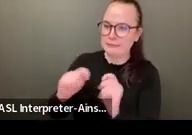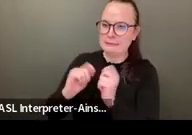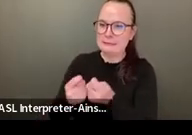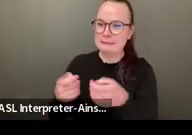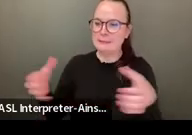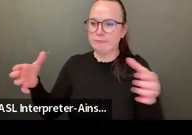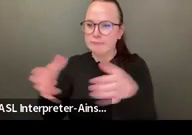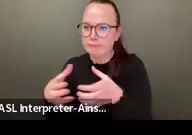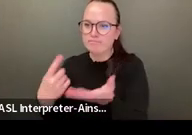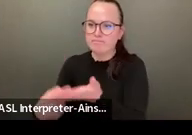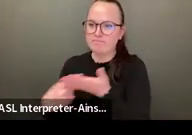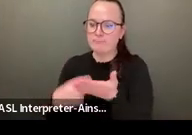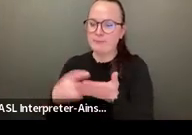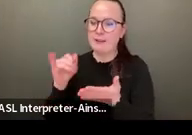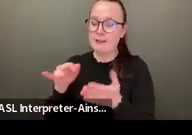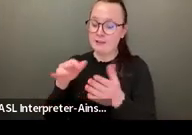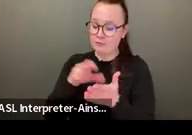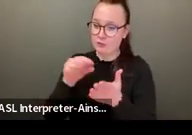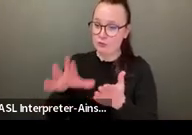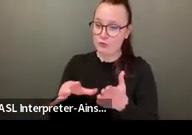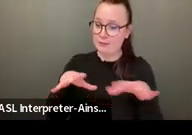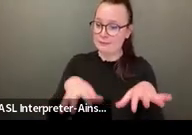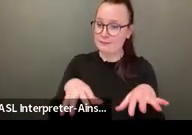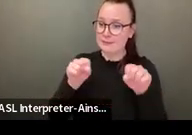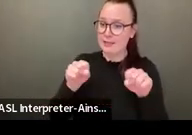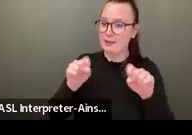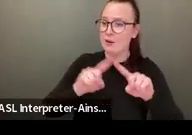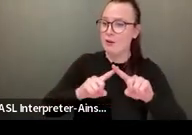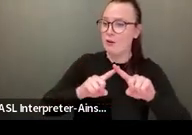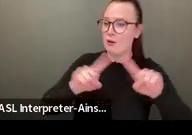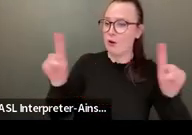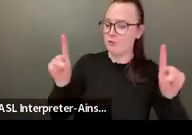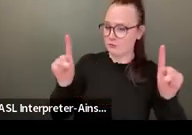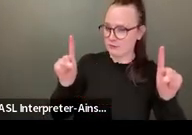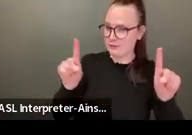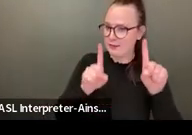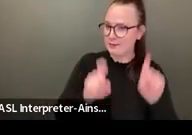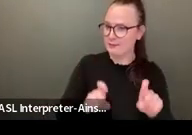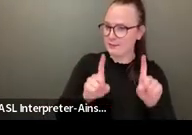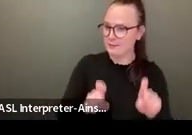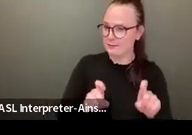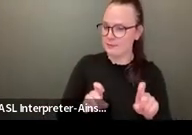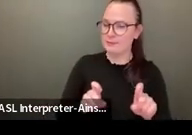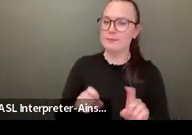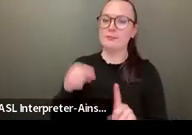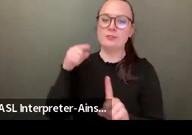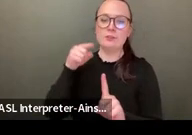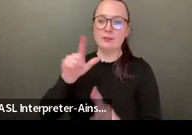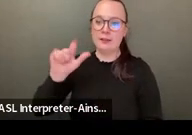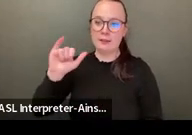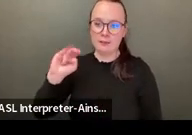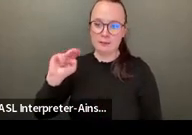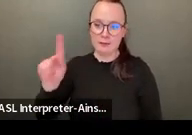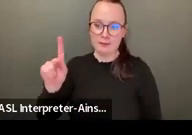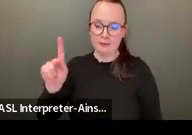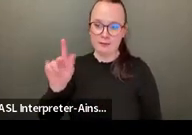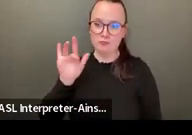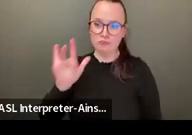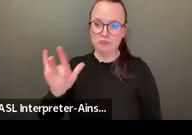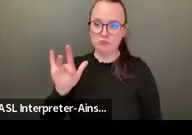be taking the alternate assessment. So this is a link to the